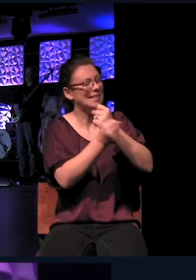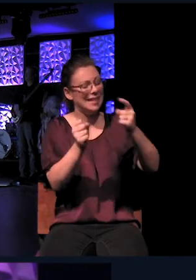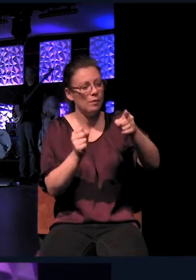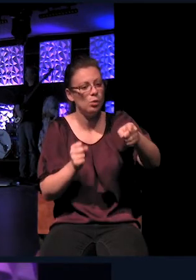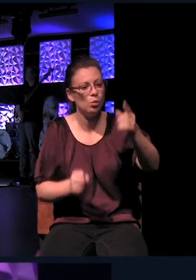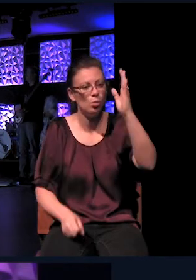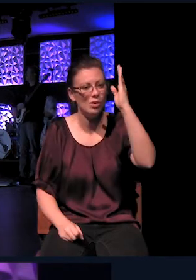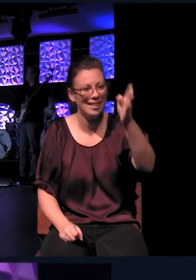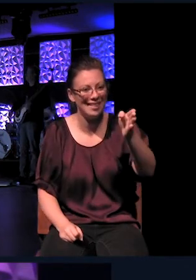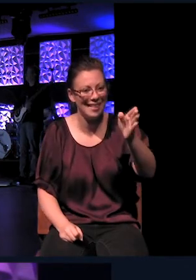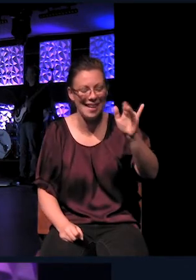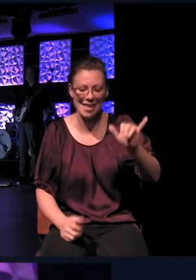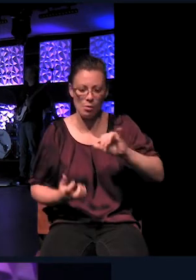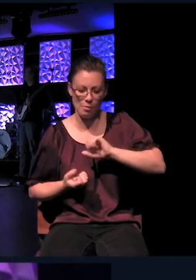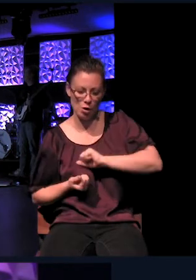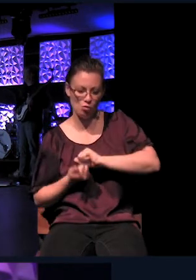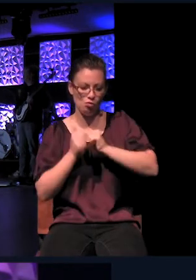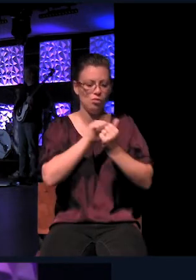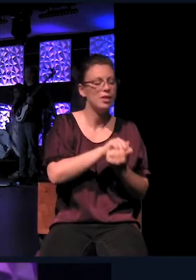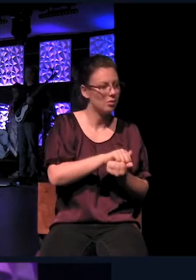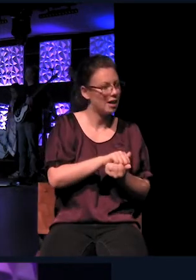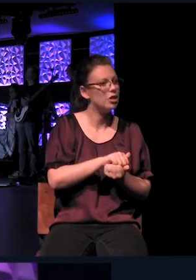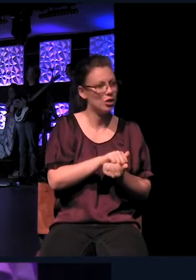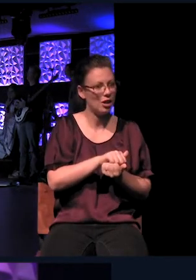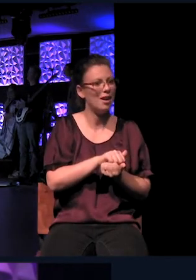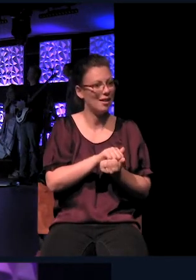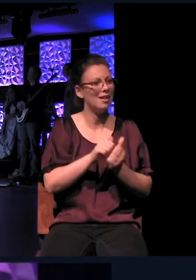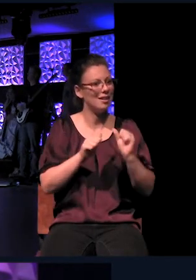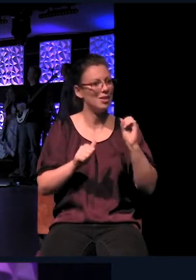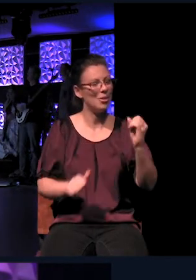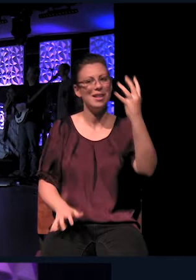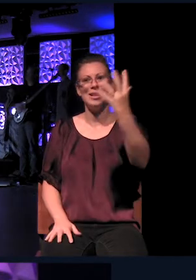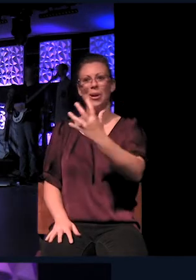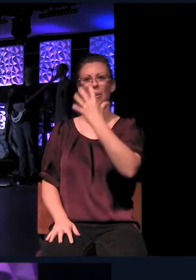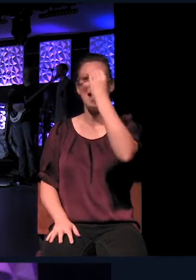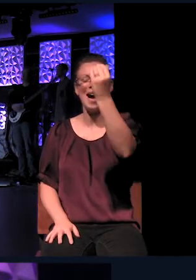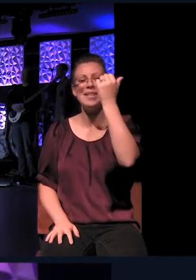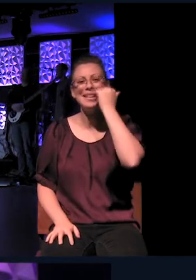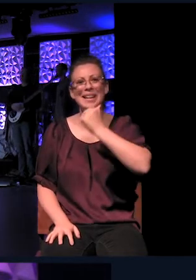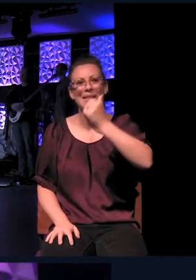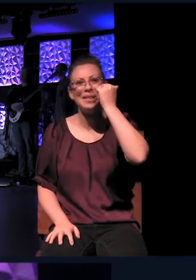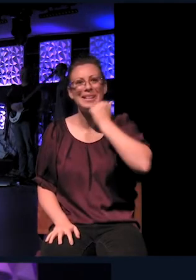walk out, living it out on a daily basis, surrendering daily.